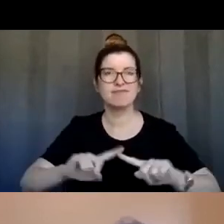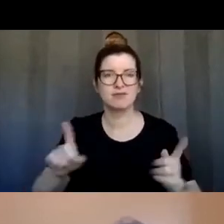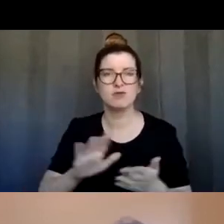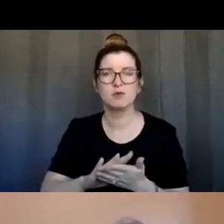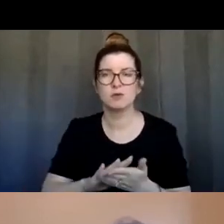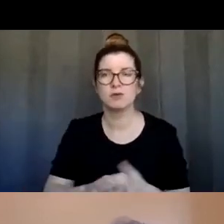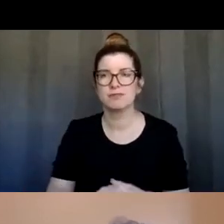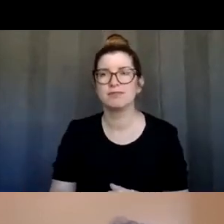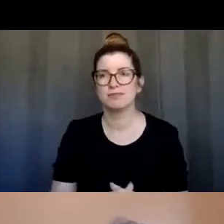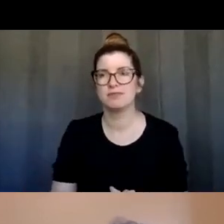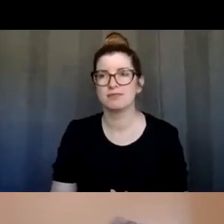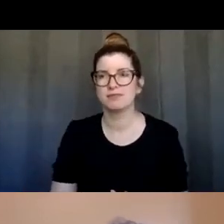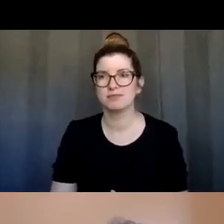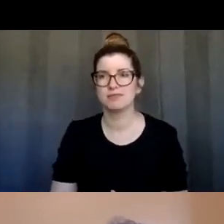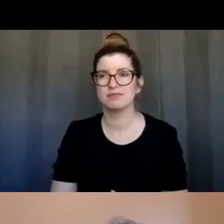schools. Yeah.